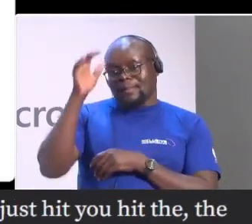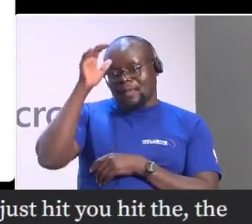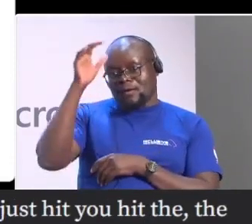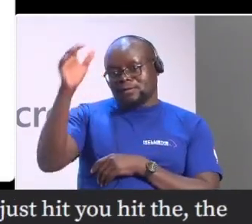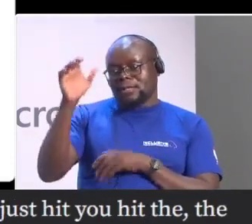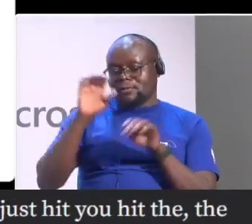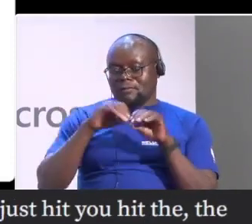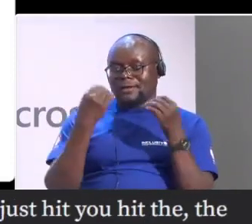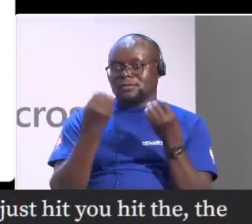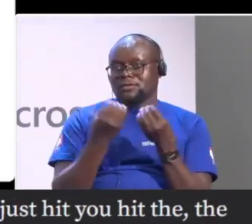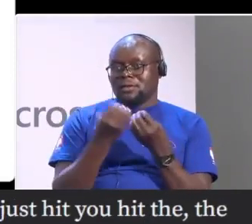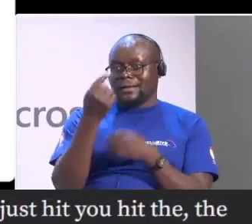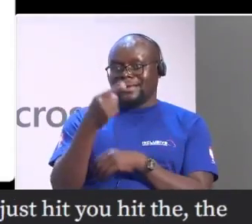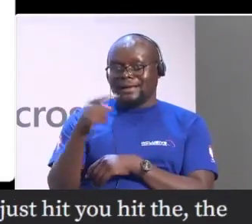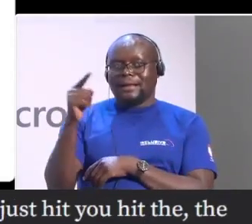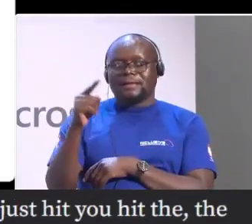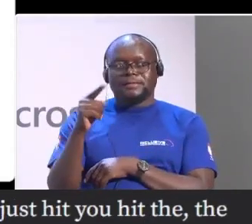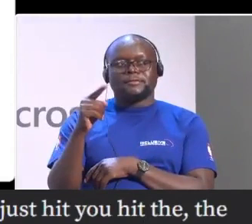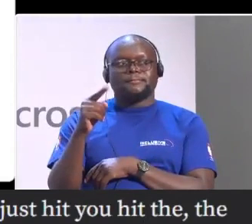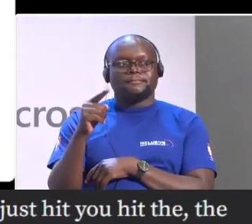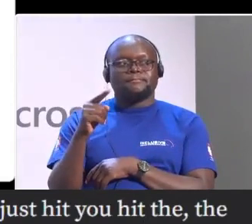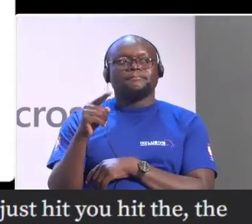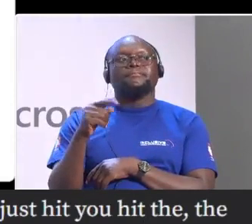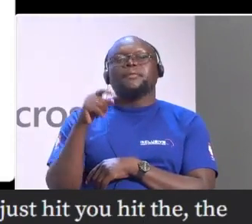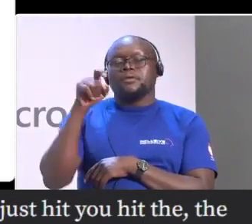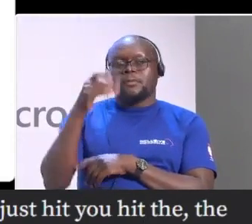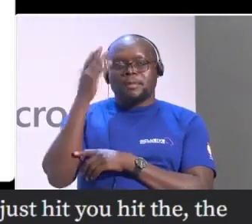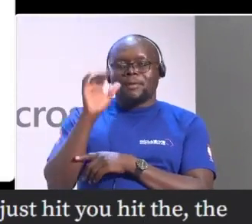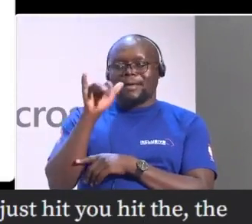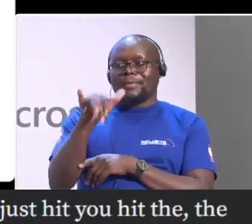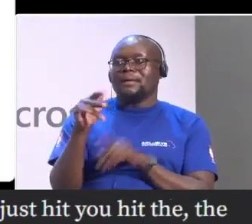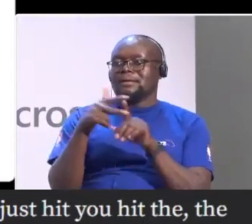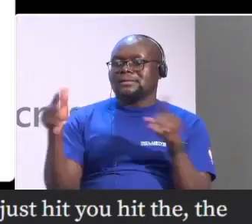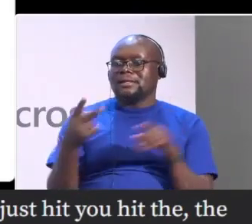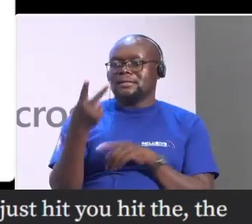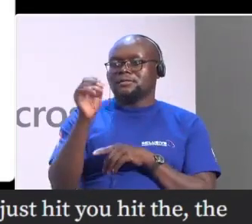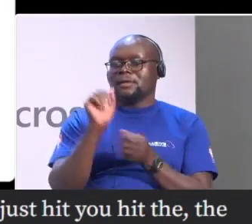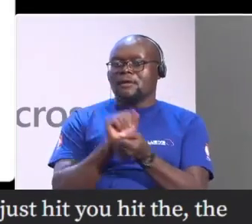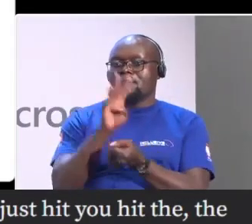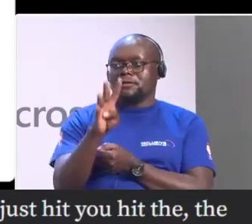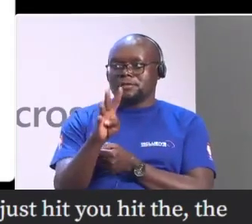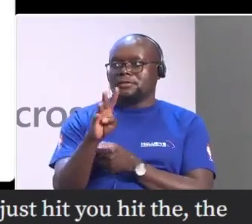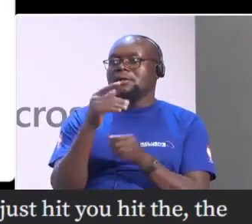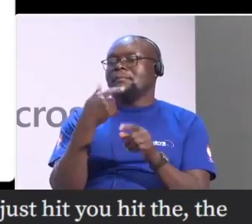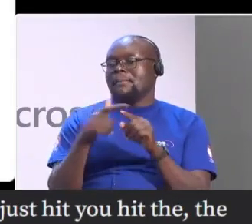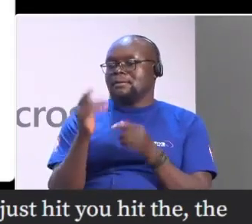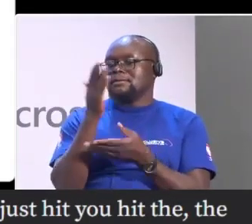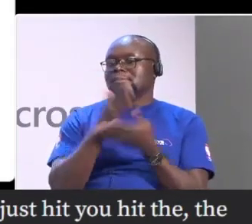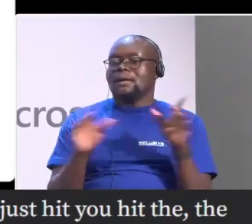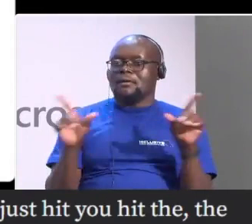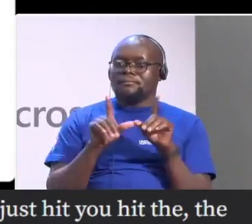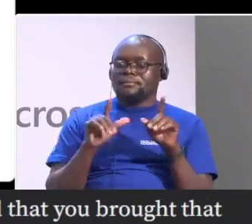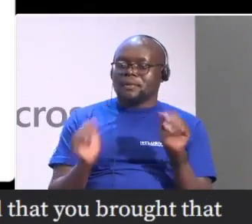an association, right? And we're a young association. Keep in mind, we started in 2014. Our first certification launched